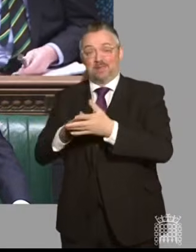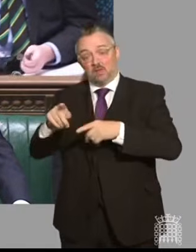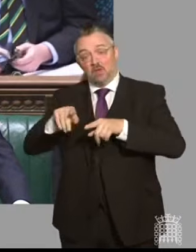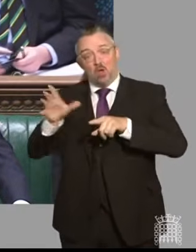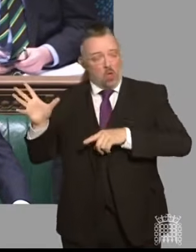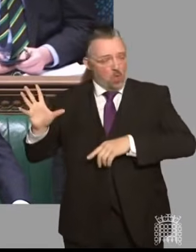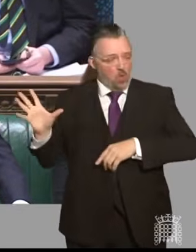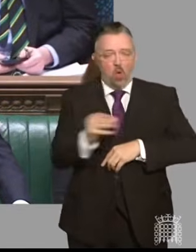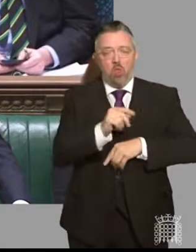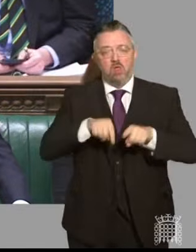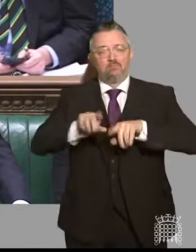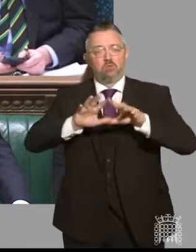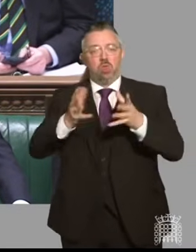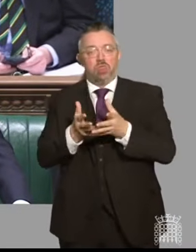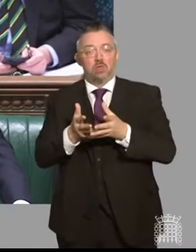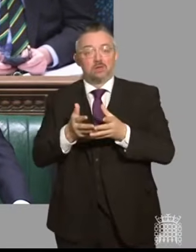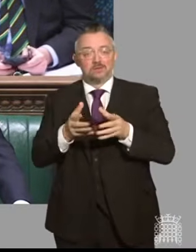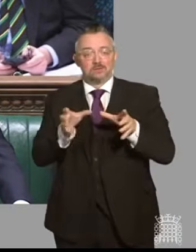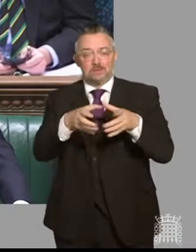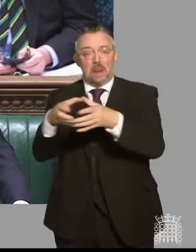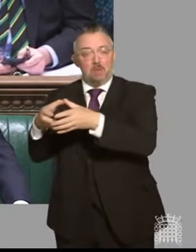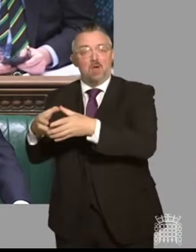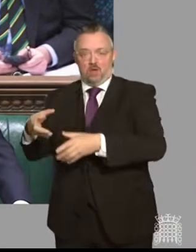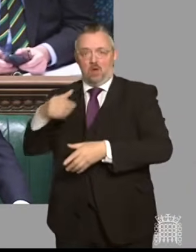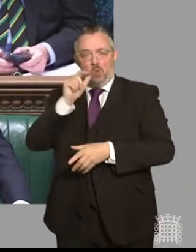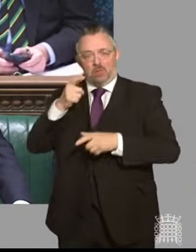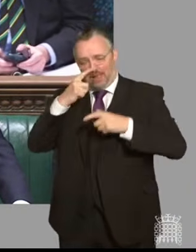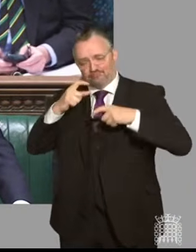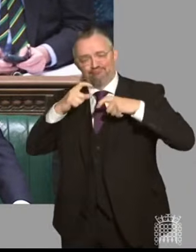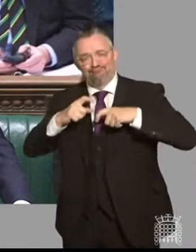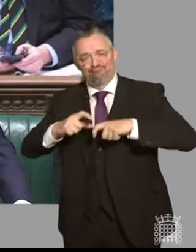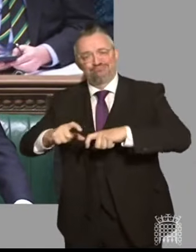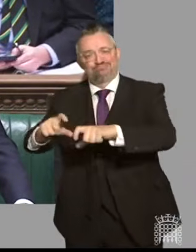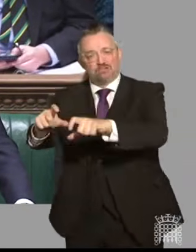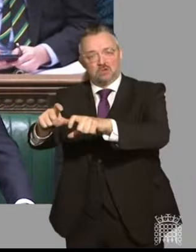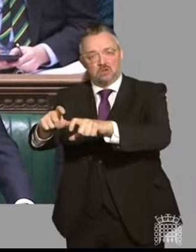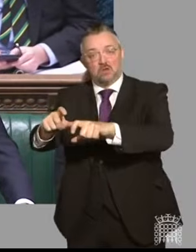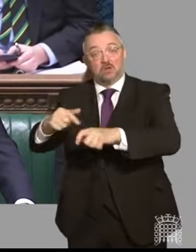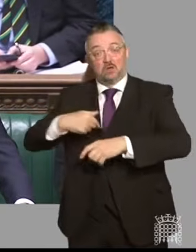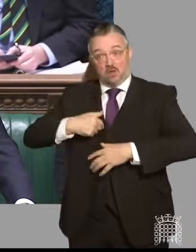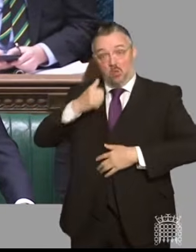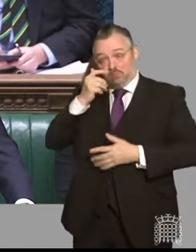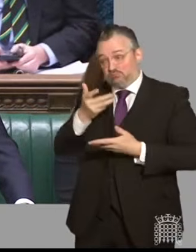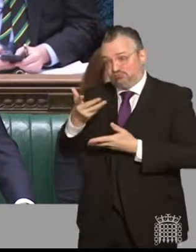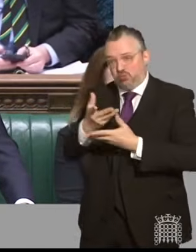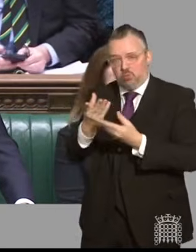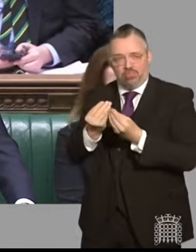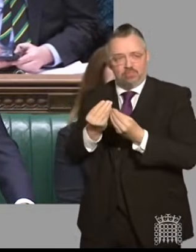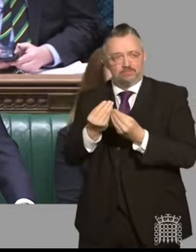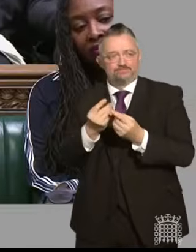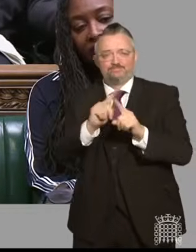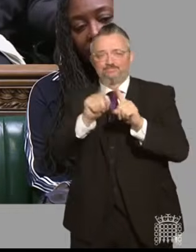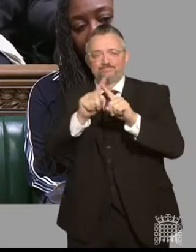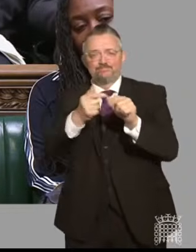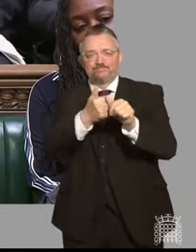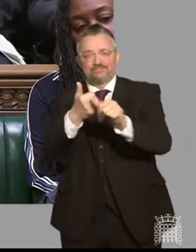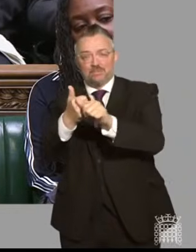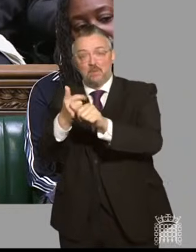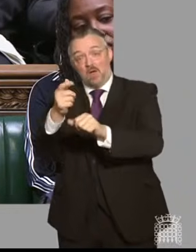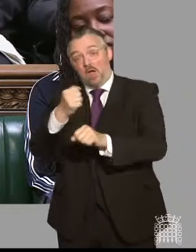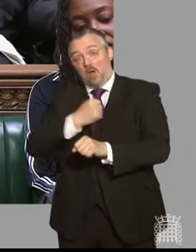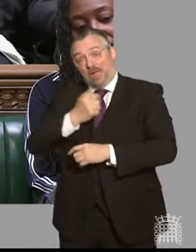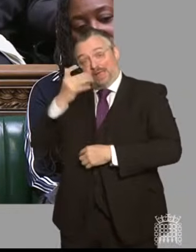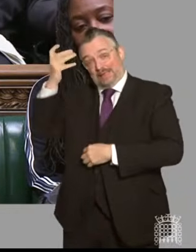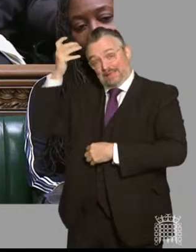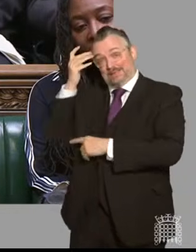the government is engaged in discussions with industry, and as was part of our King's speech, as the honourable gentleman knows. But I'm glad he